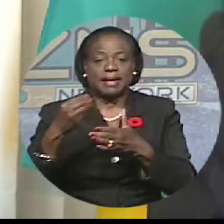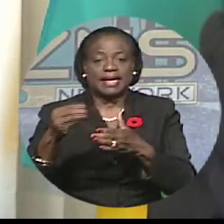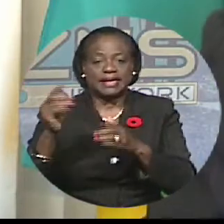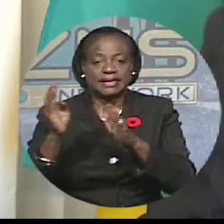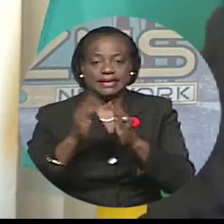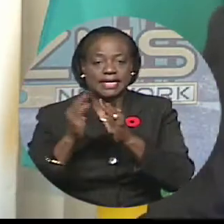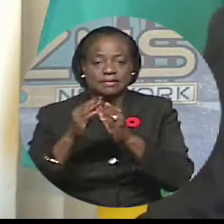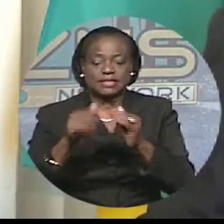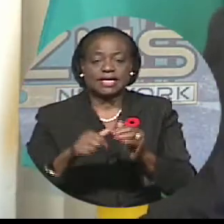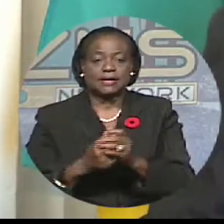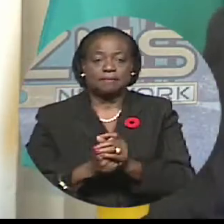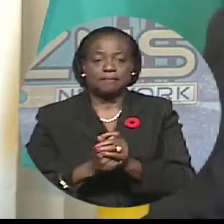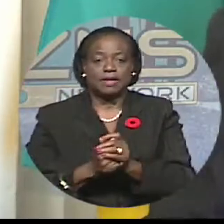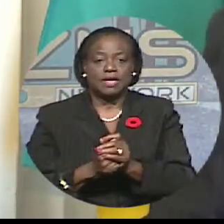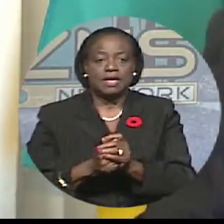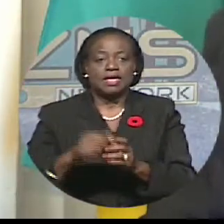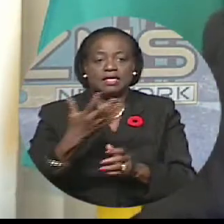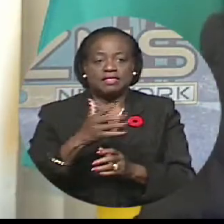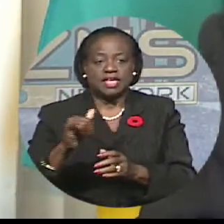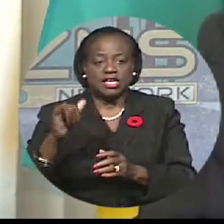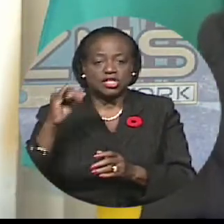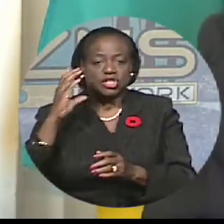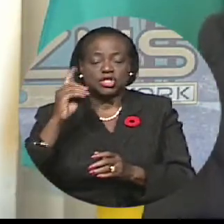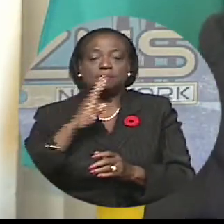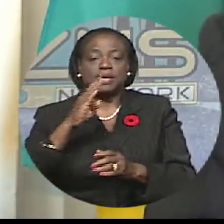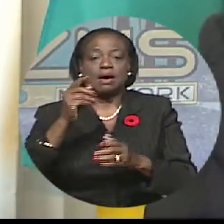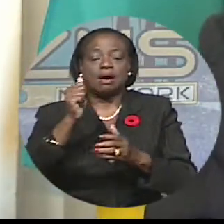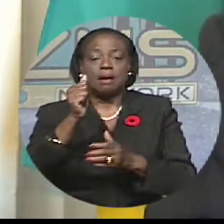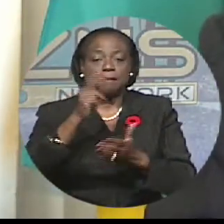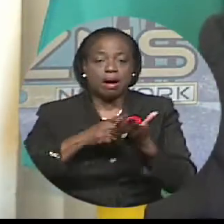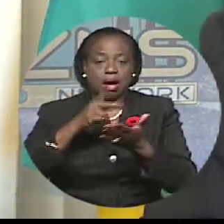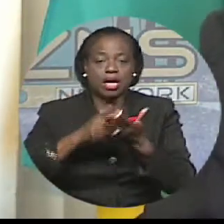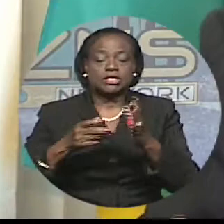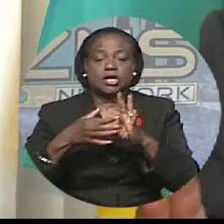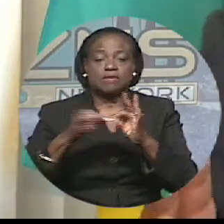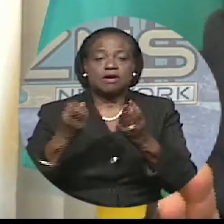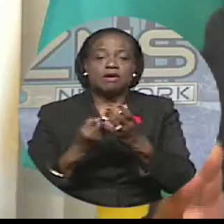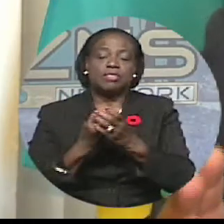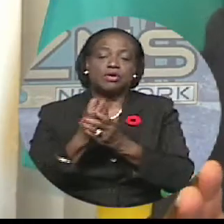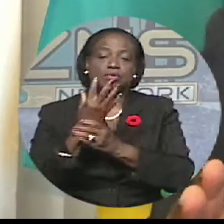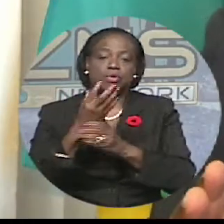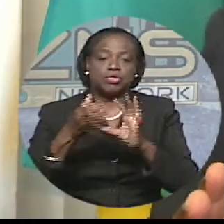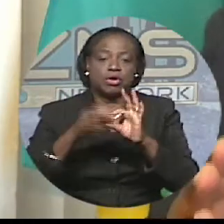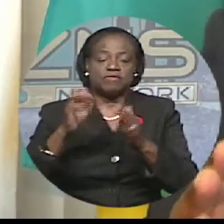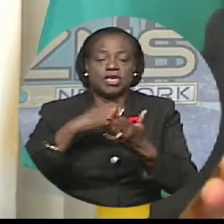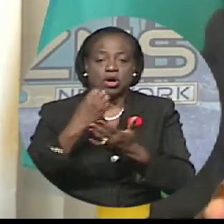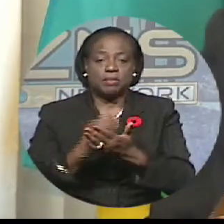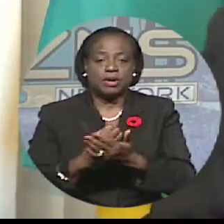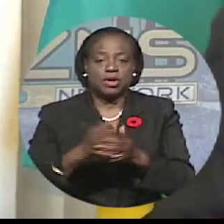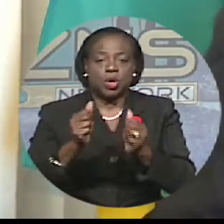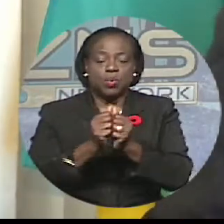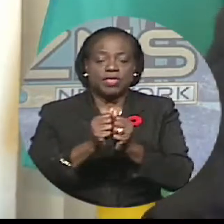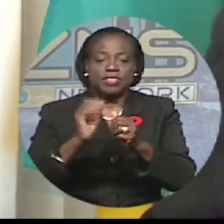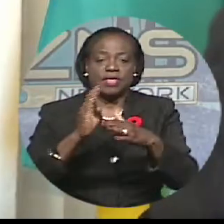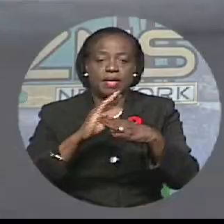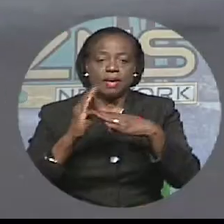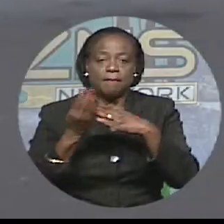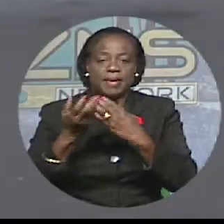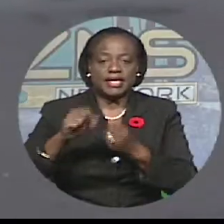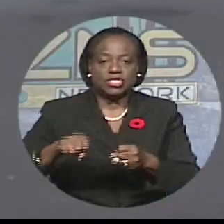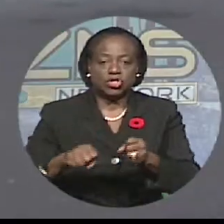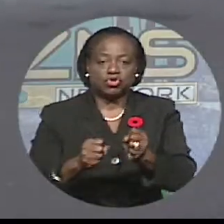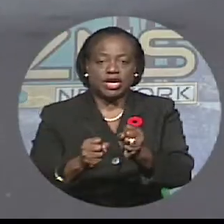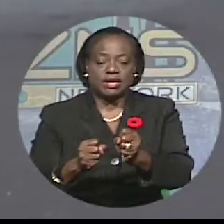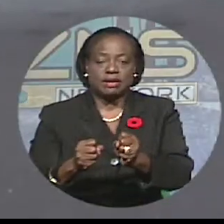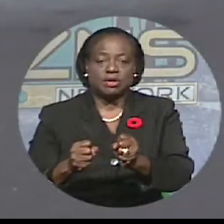dominant force. They should be guests in your country and be a part of the growth of the economy. So with Bay Street, the requirement is bringing Bay Street